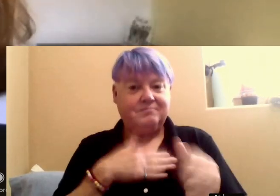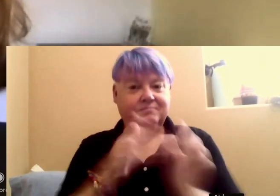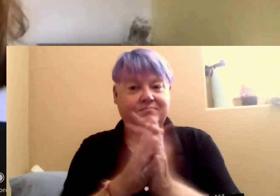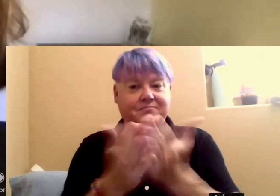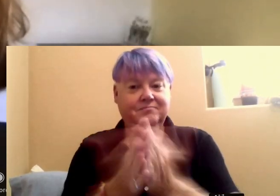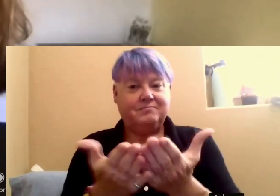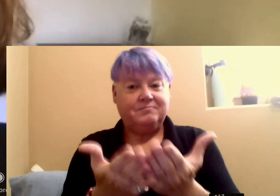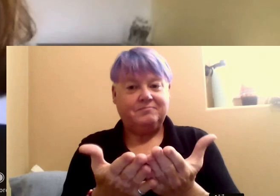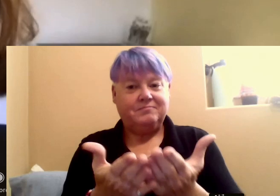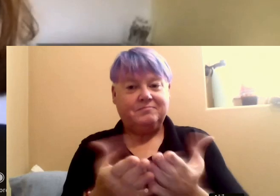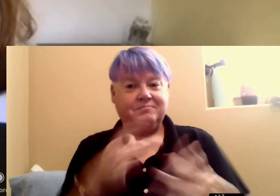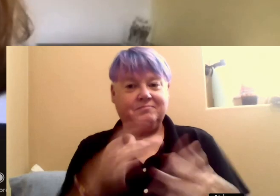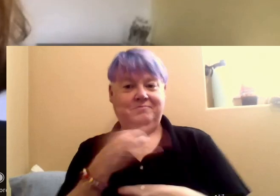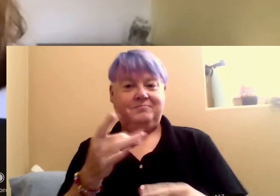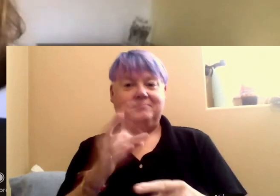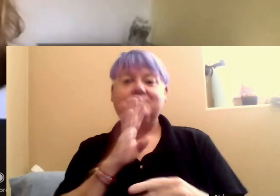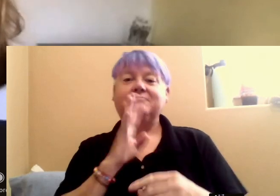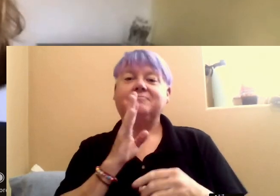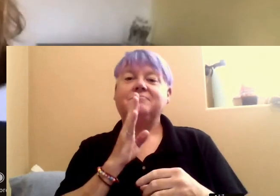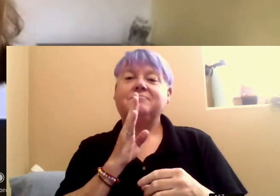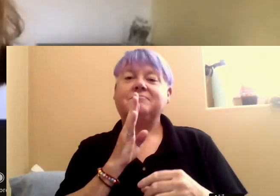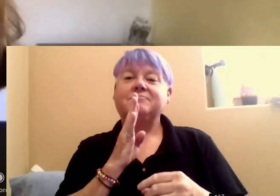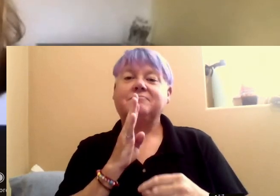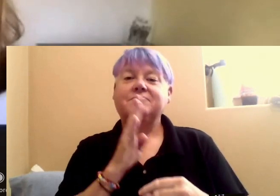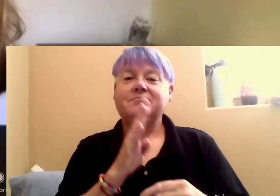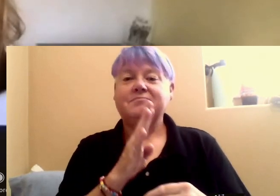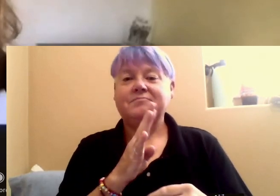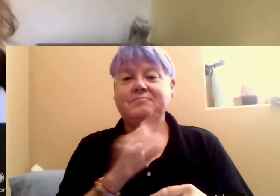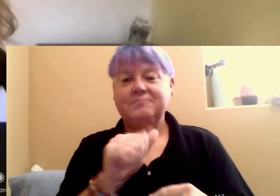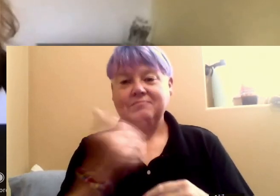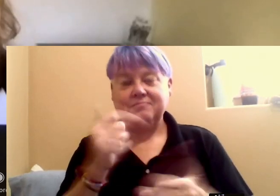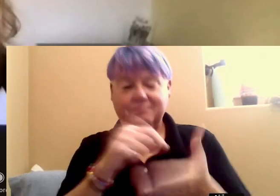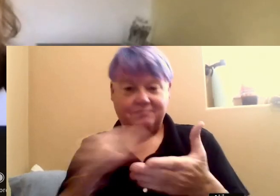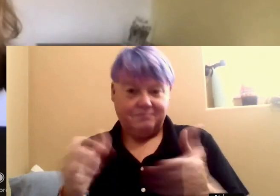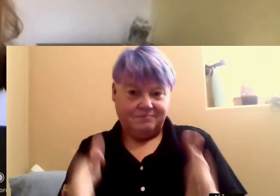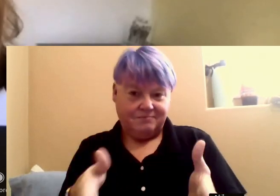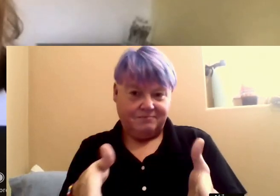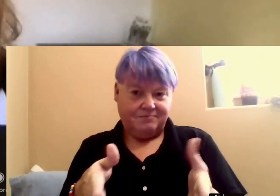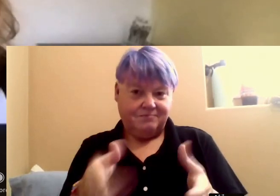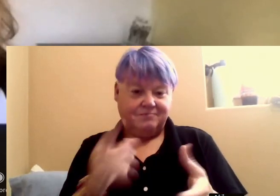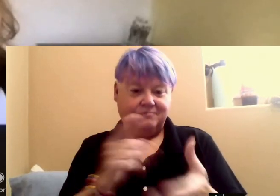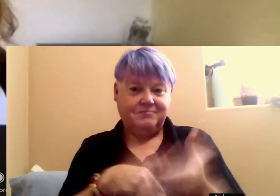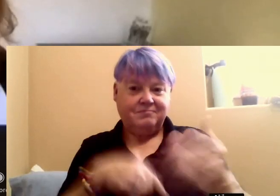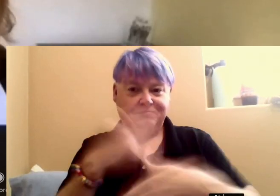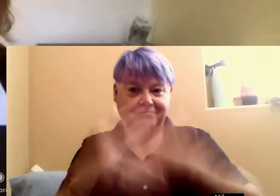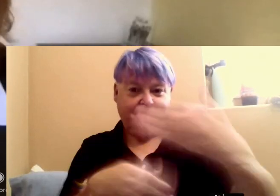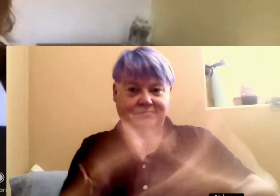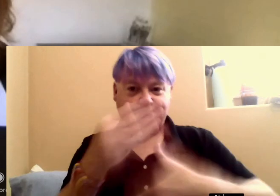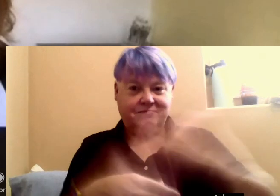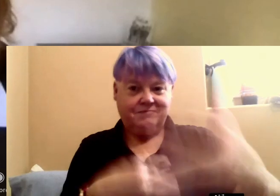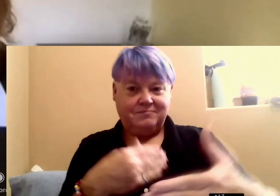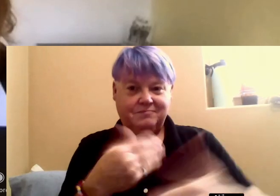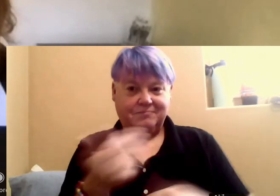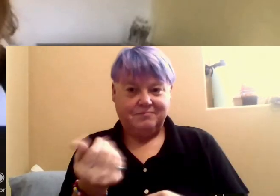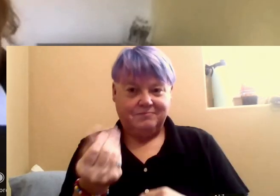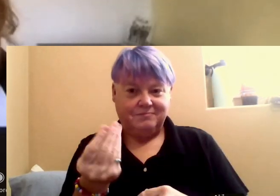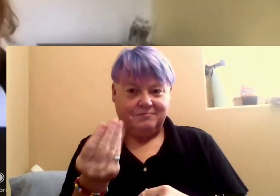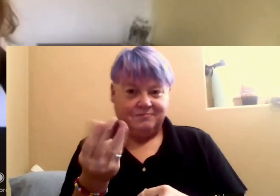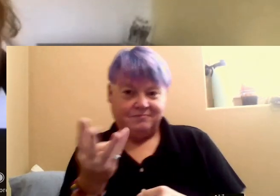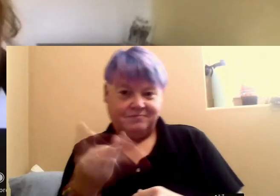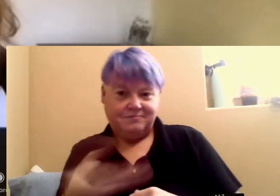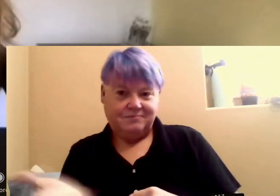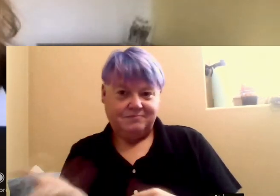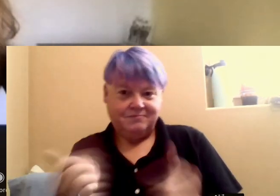it's so interesting to talk to other writers and what their process is. And I've just done a couple of events with like